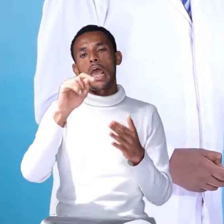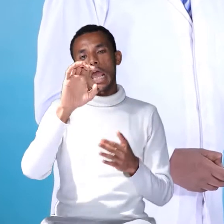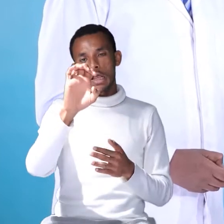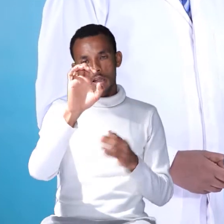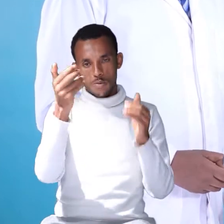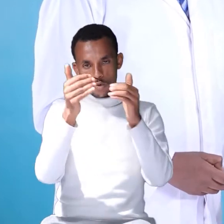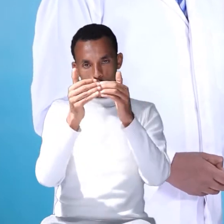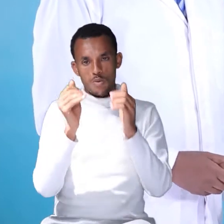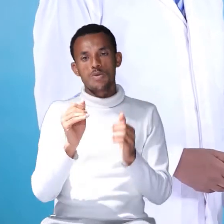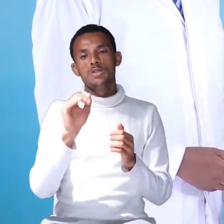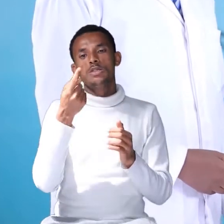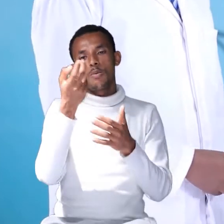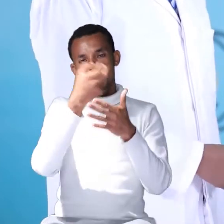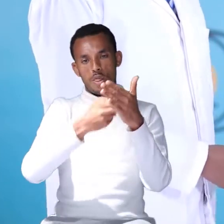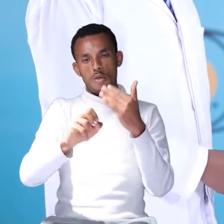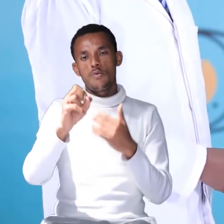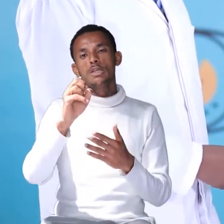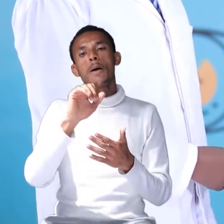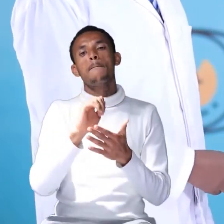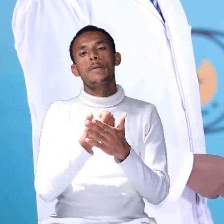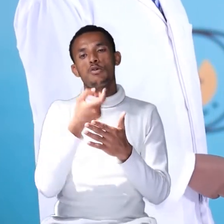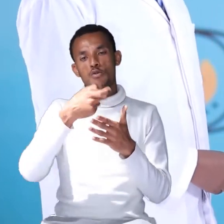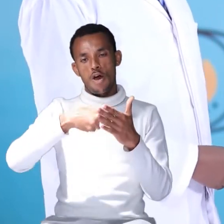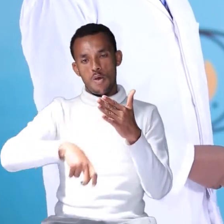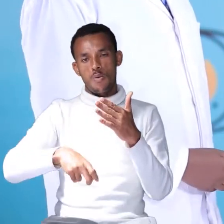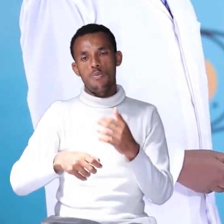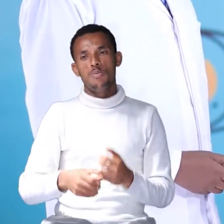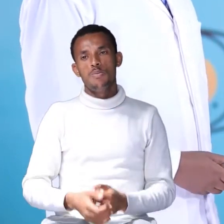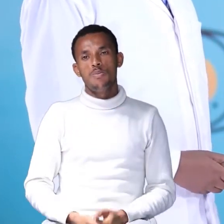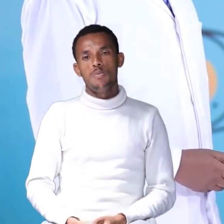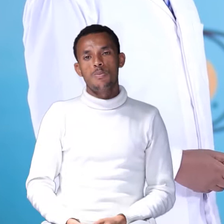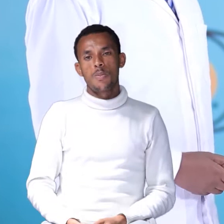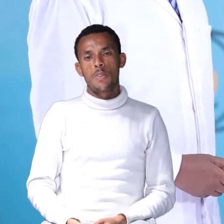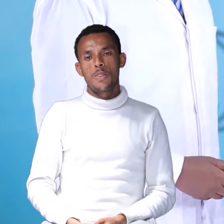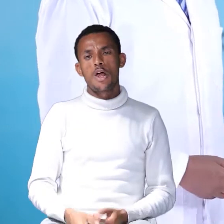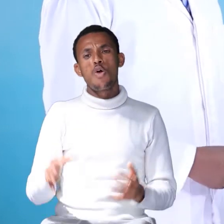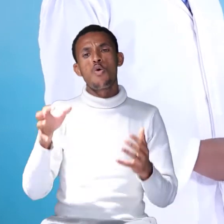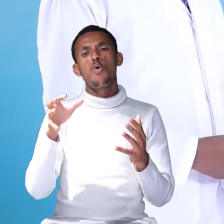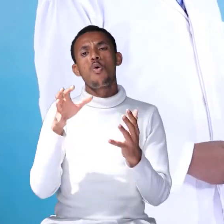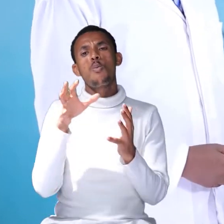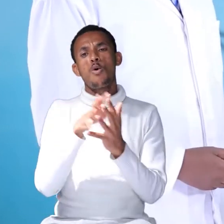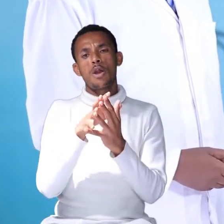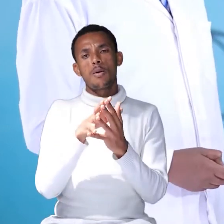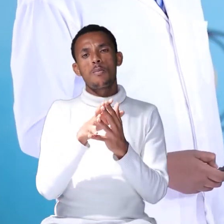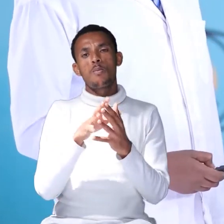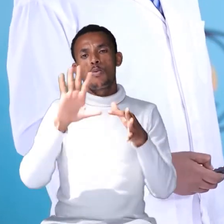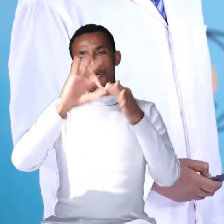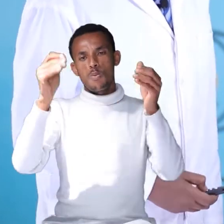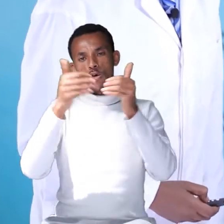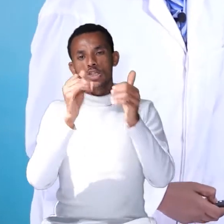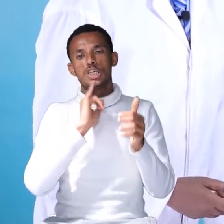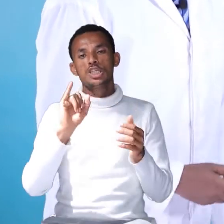is equal to the product of the mean values. A compound proposition is